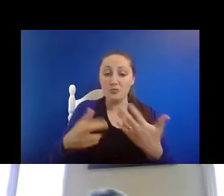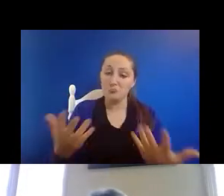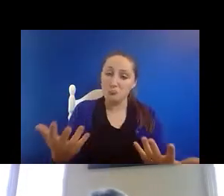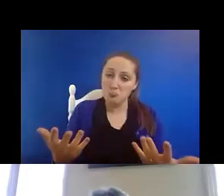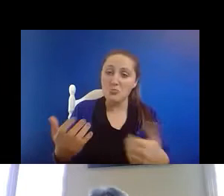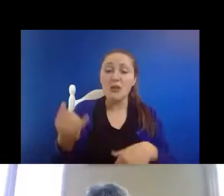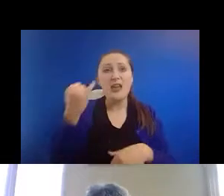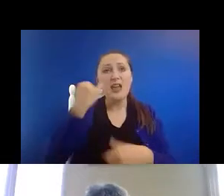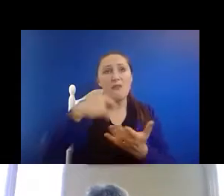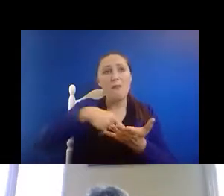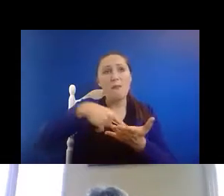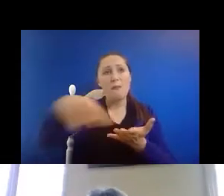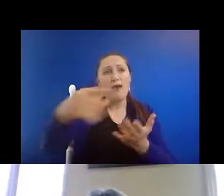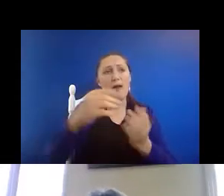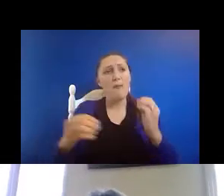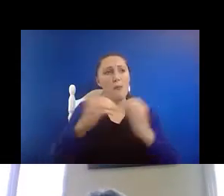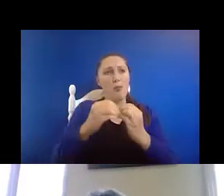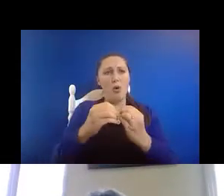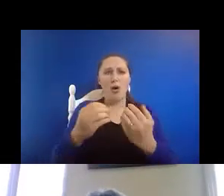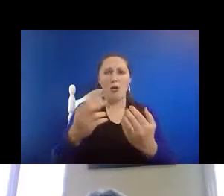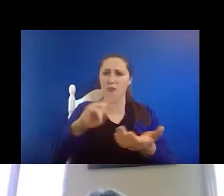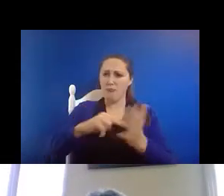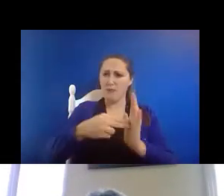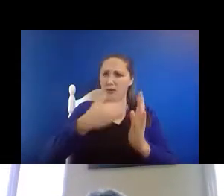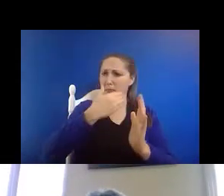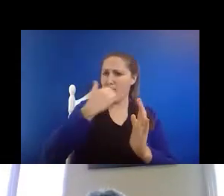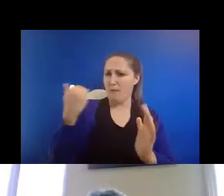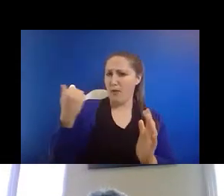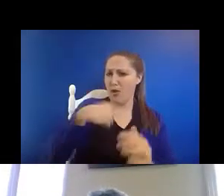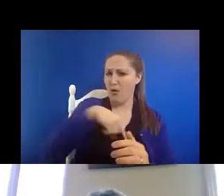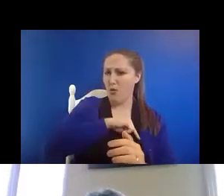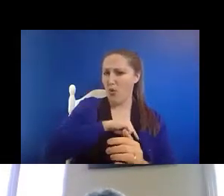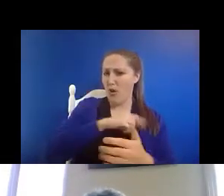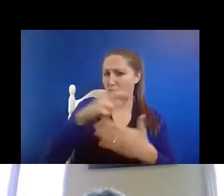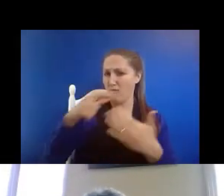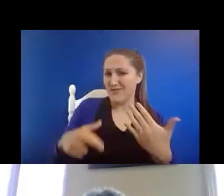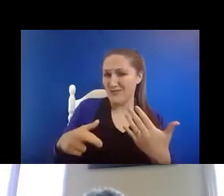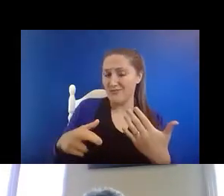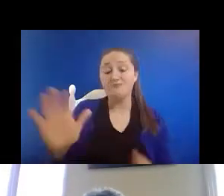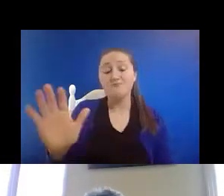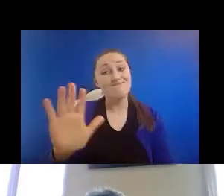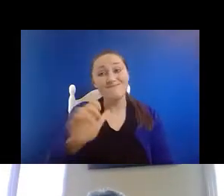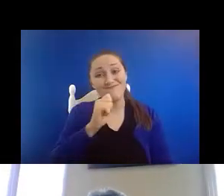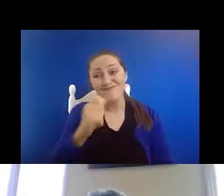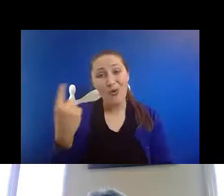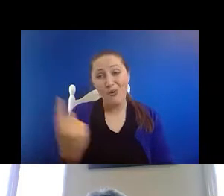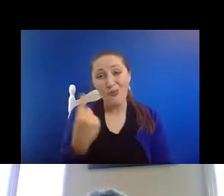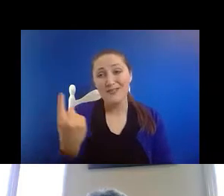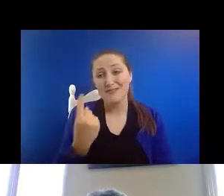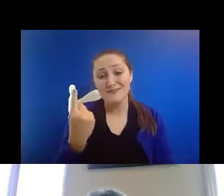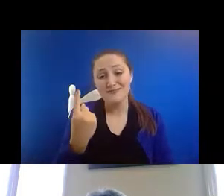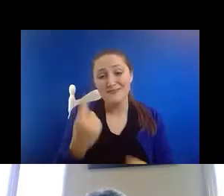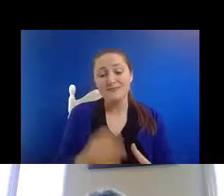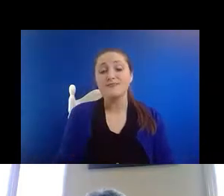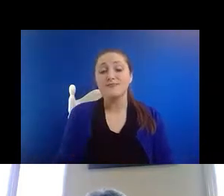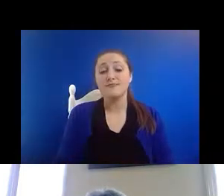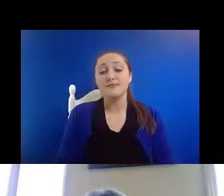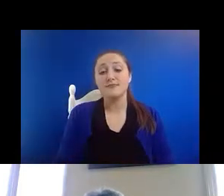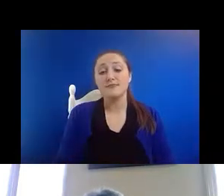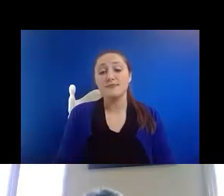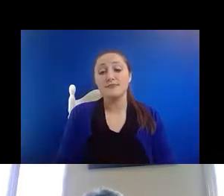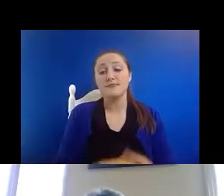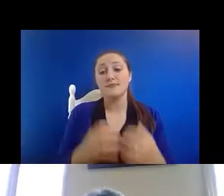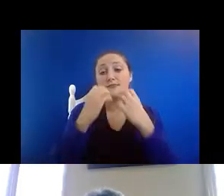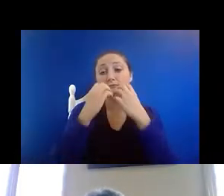don't you automatically get better quality and outcomes? Well, not always. So a value-based model